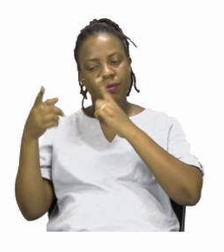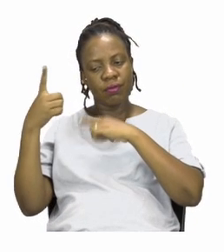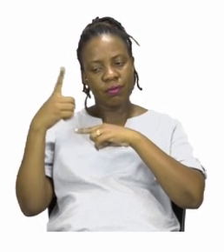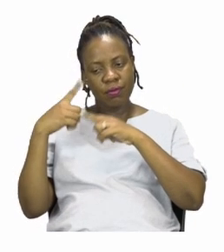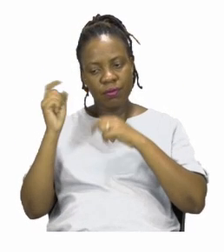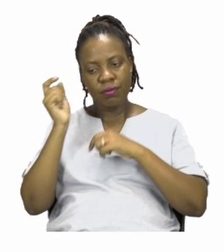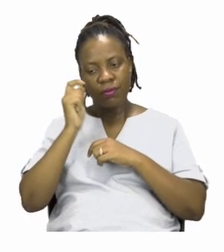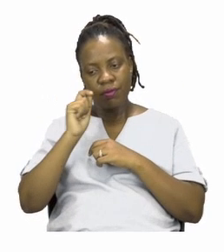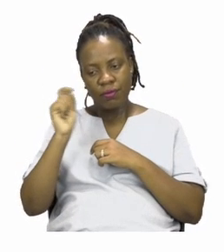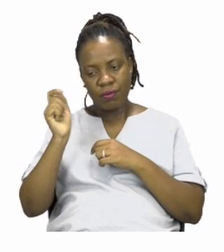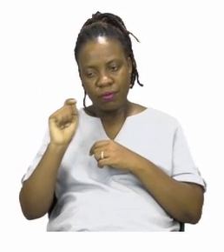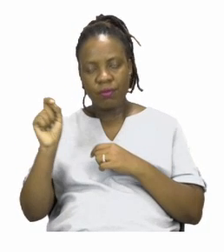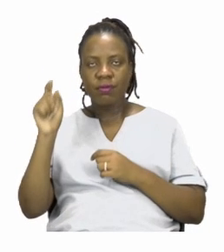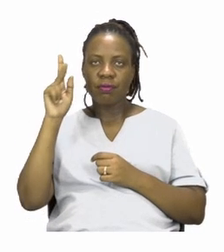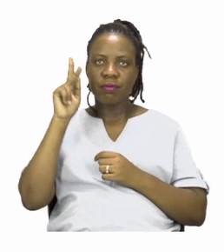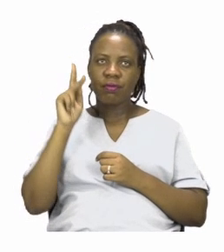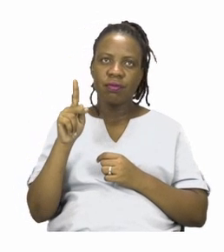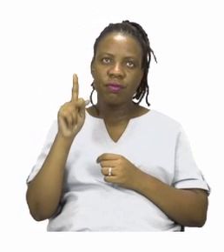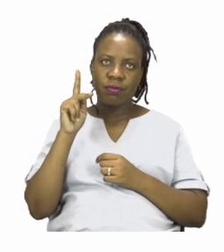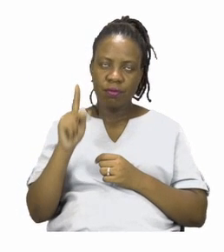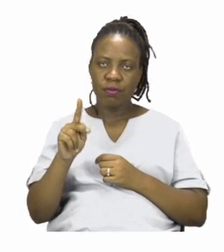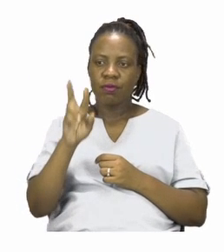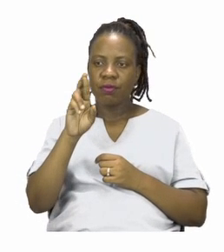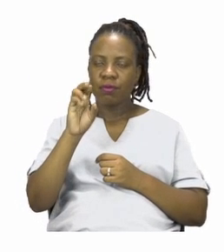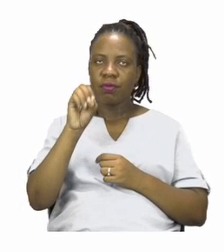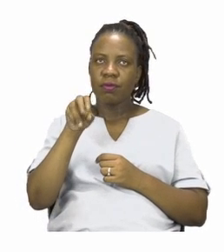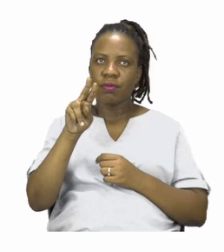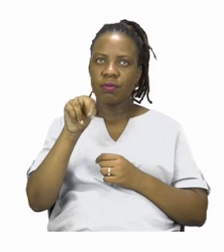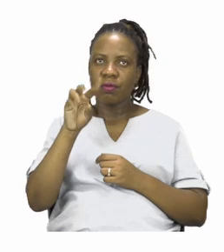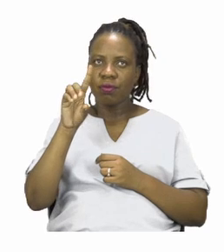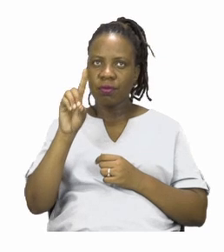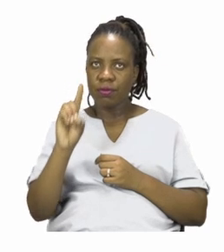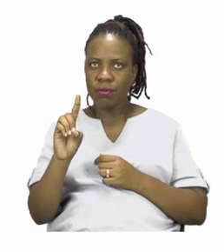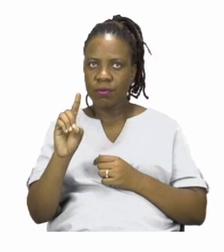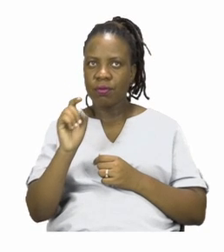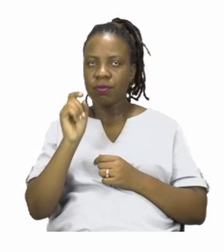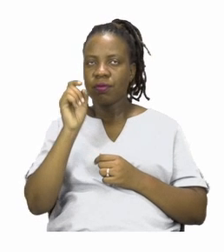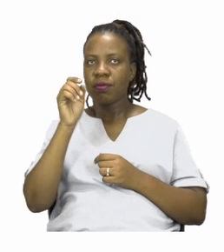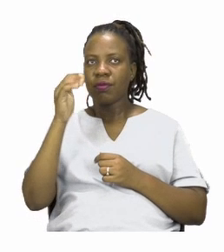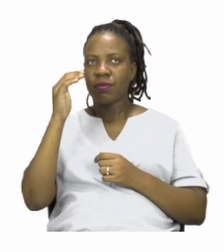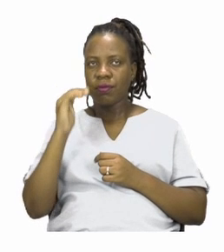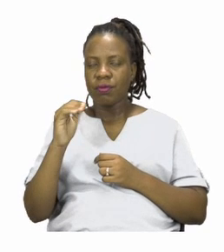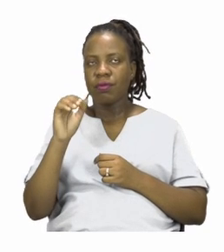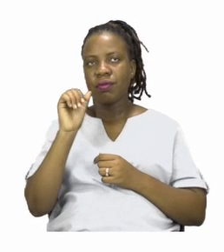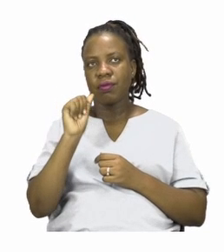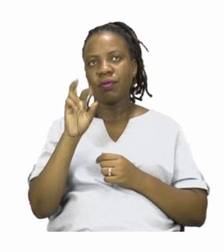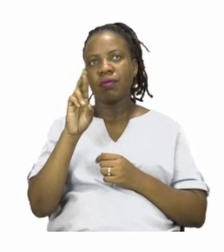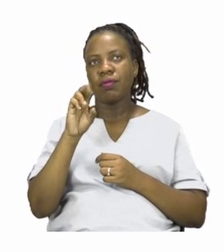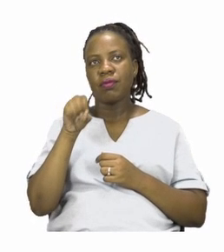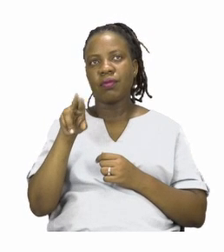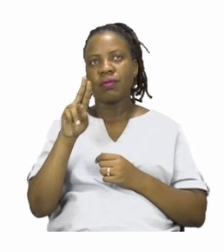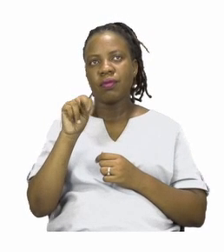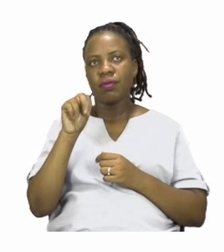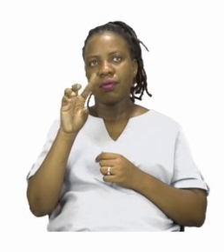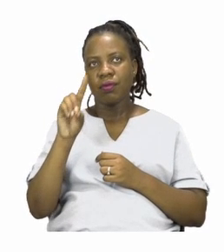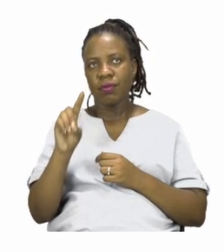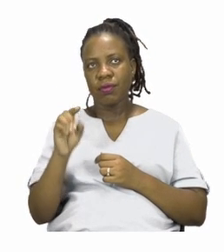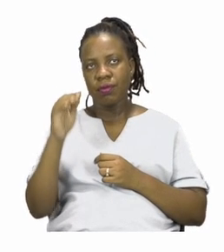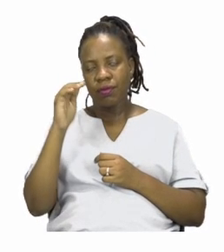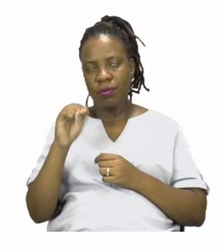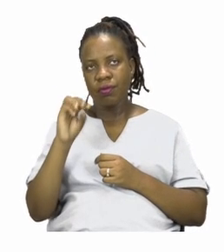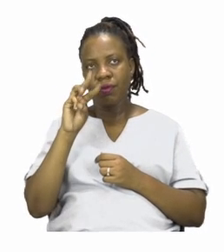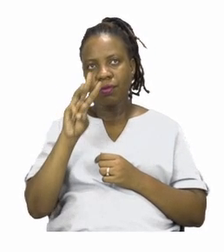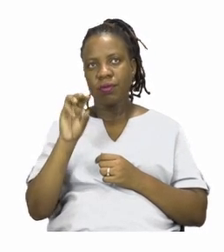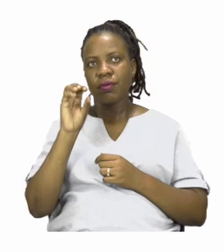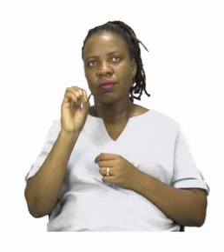to write the word round, then write the word around, the word would, the